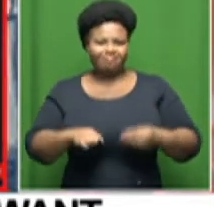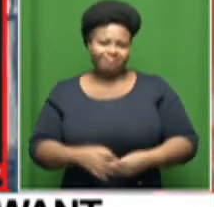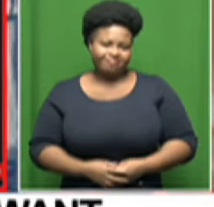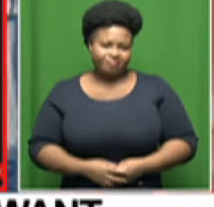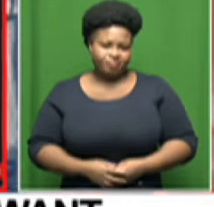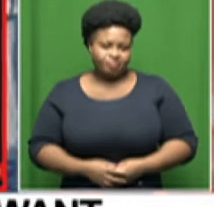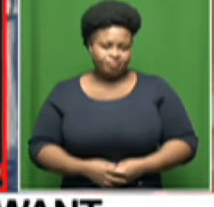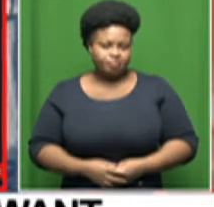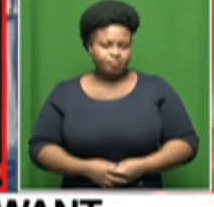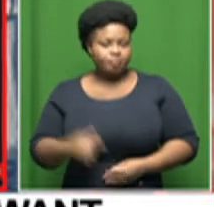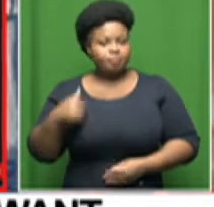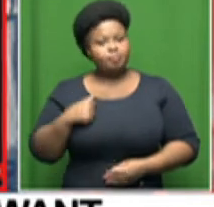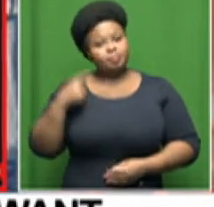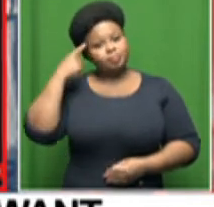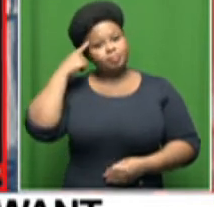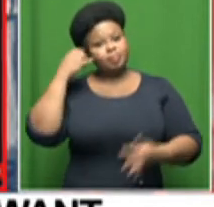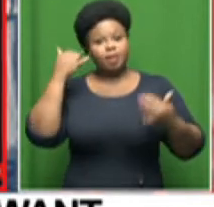our immediate